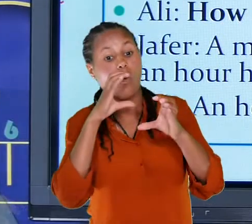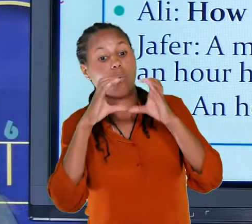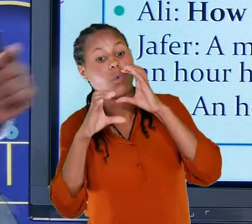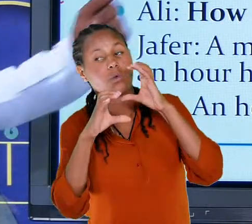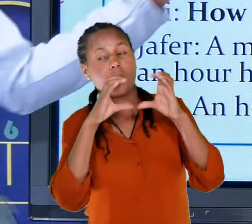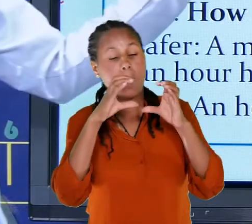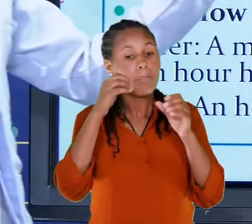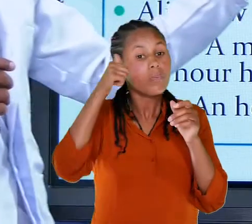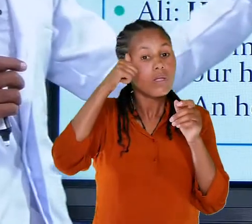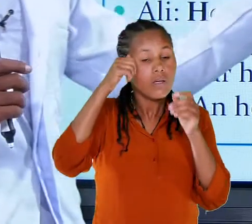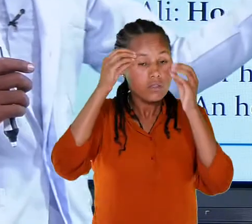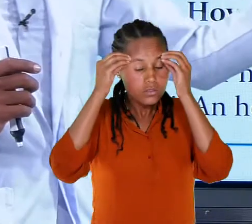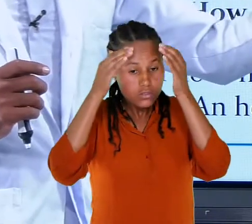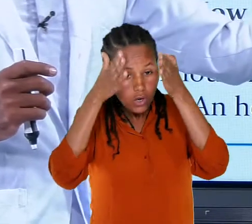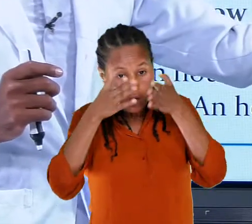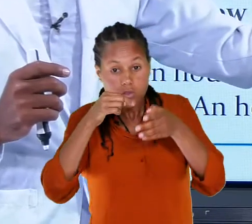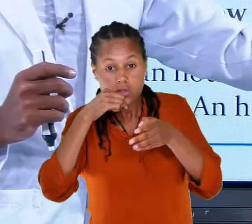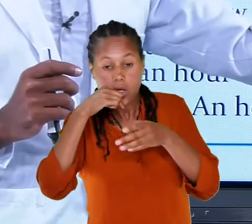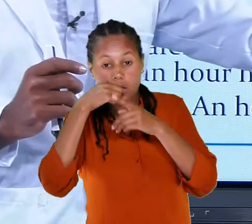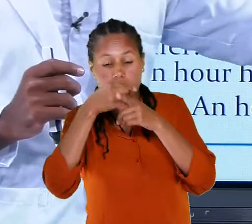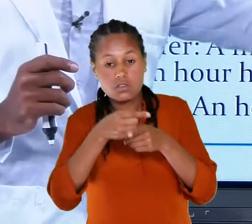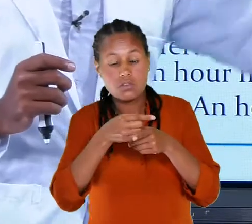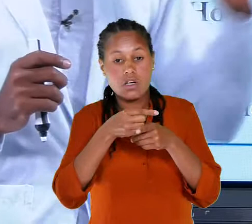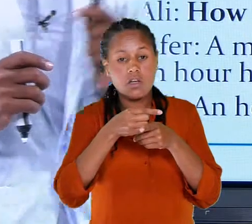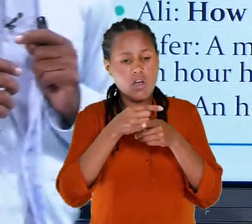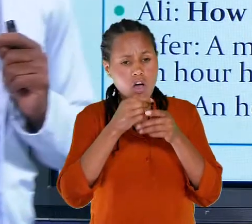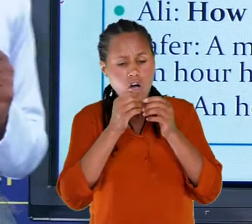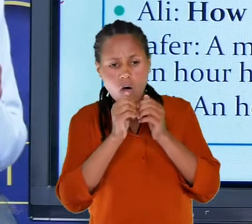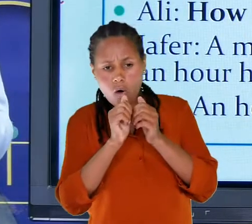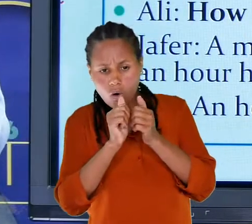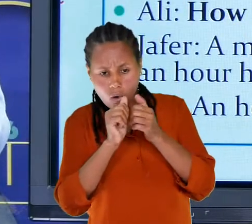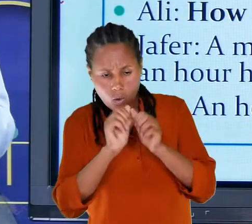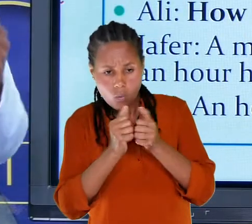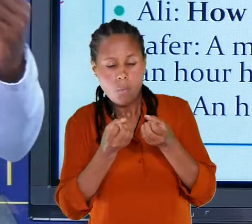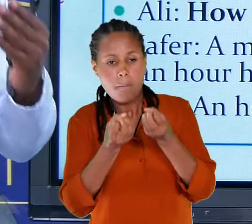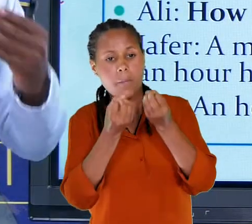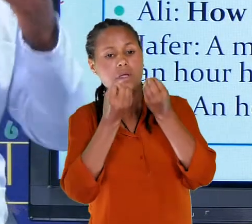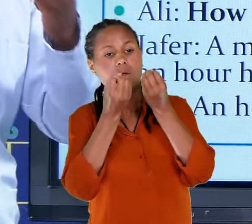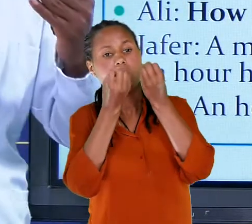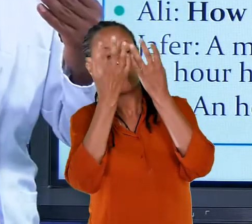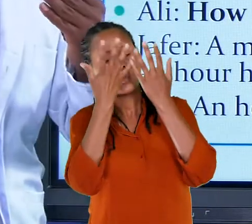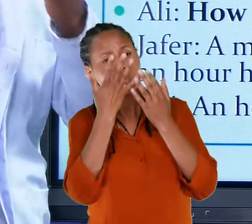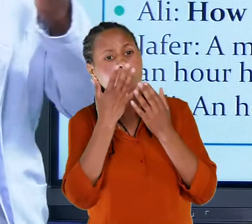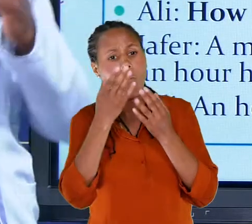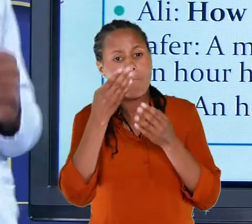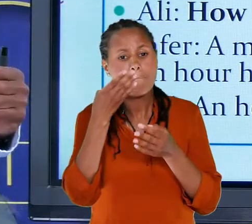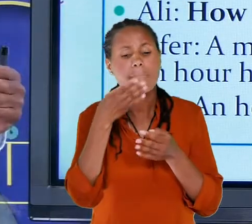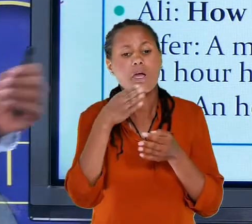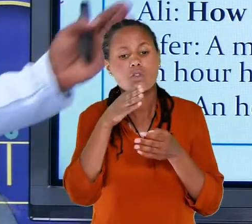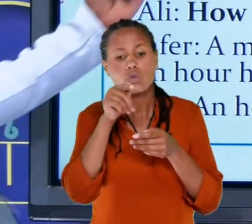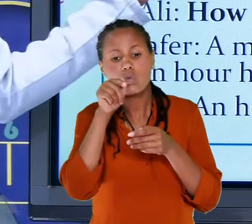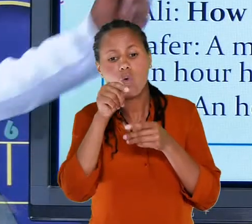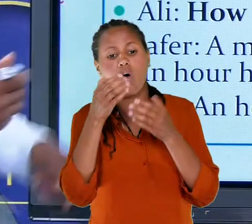Teacher said, how many pens do you have? How many pens do you